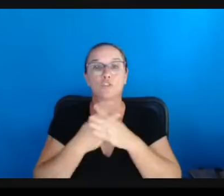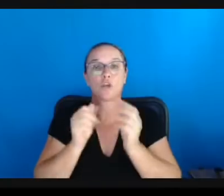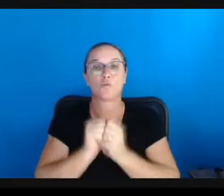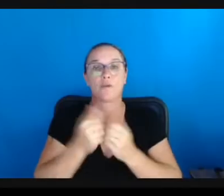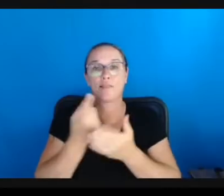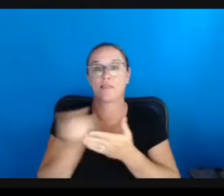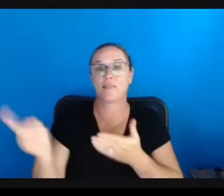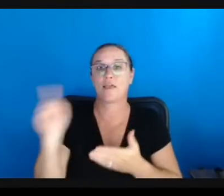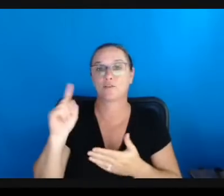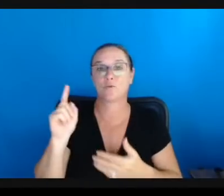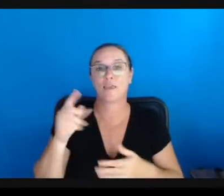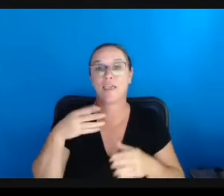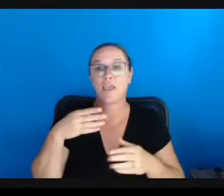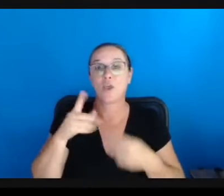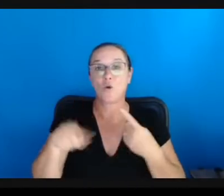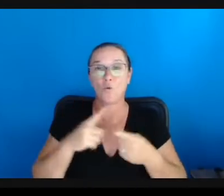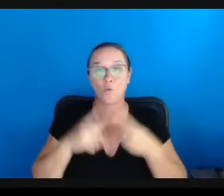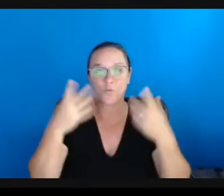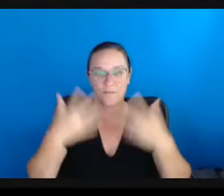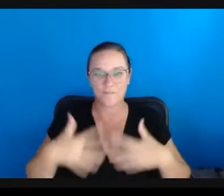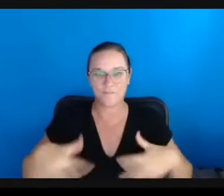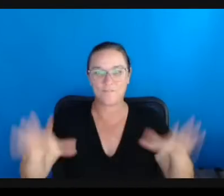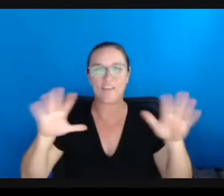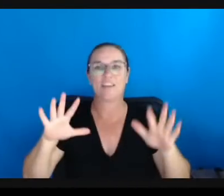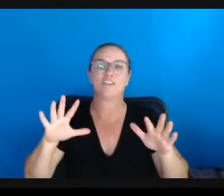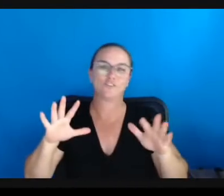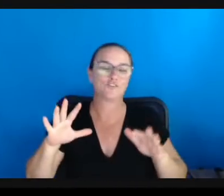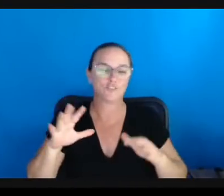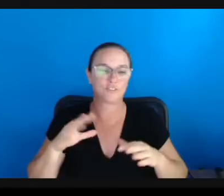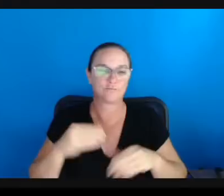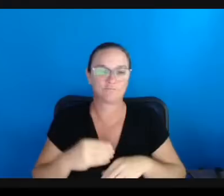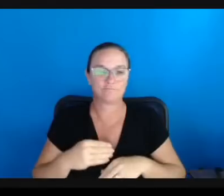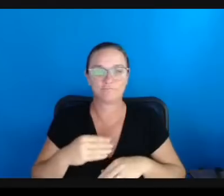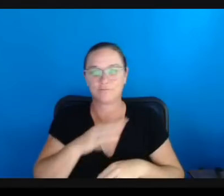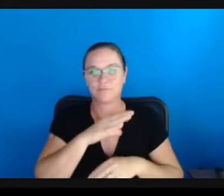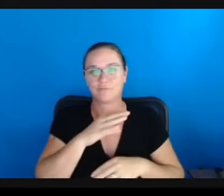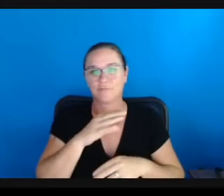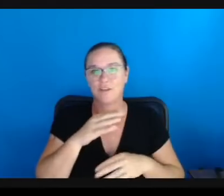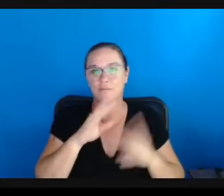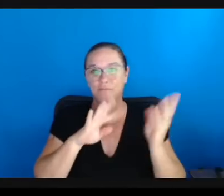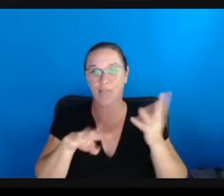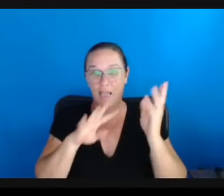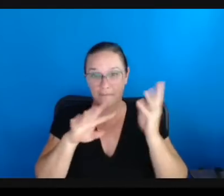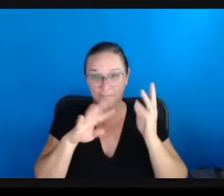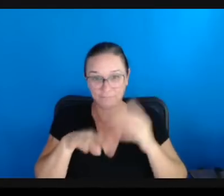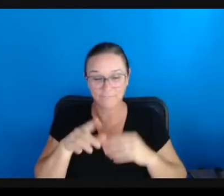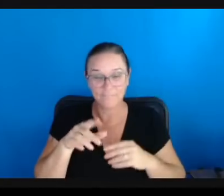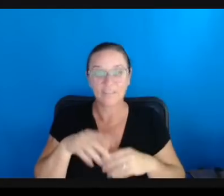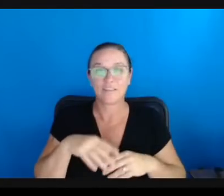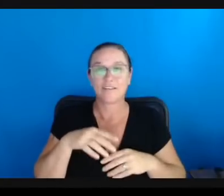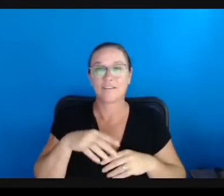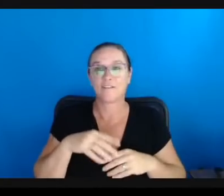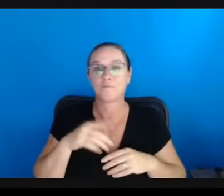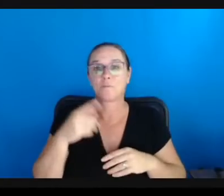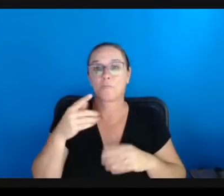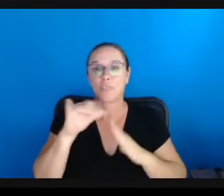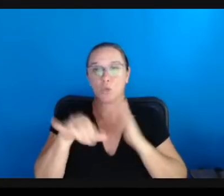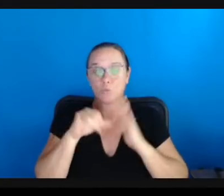week after we concluded our broadcast. At 10:30 p.m. last Thursday, the USGS put out a status